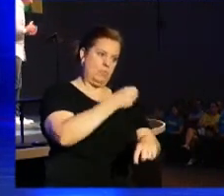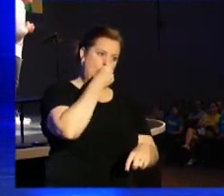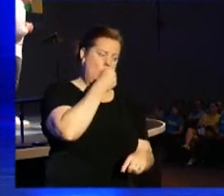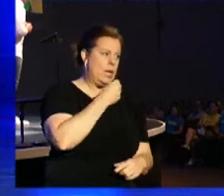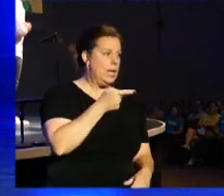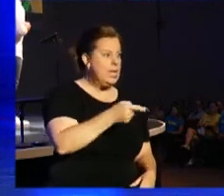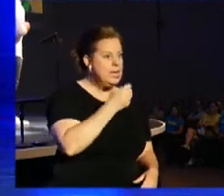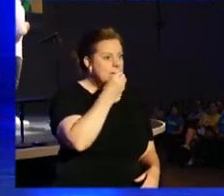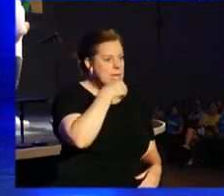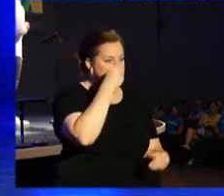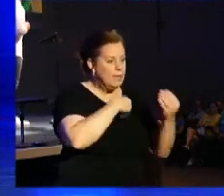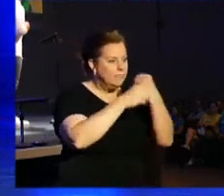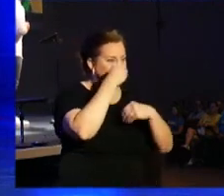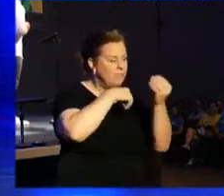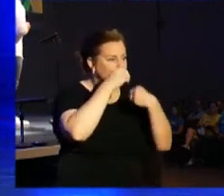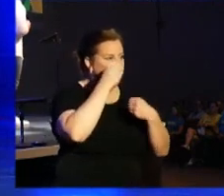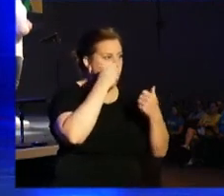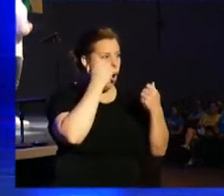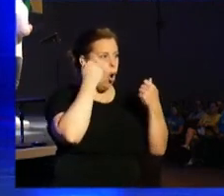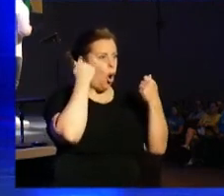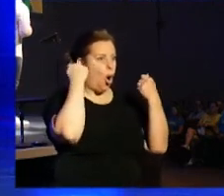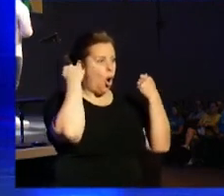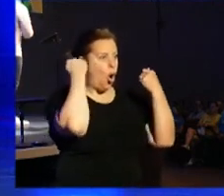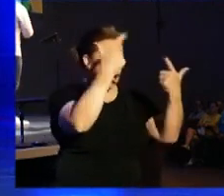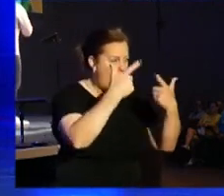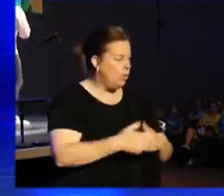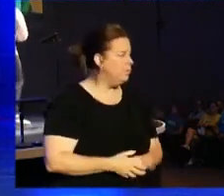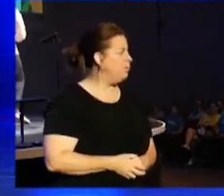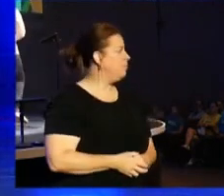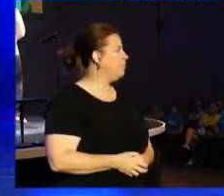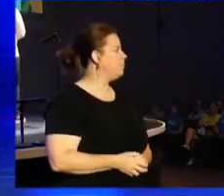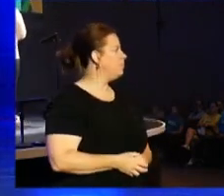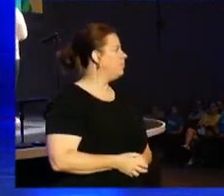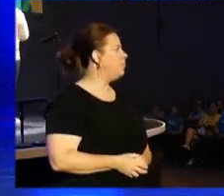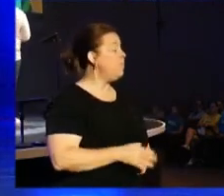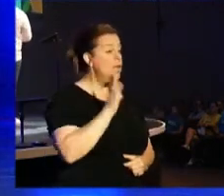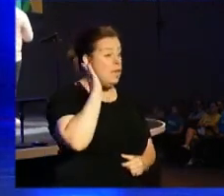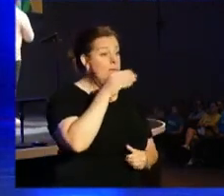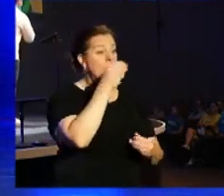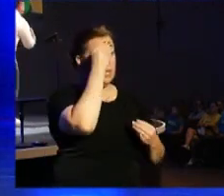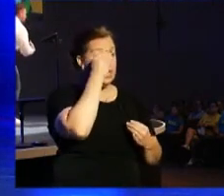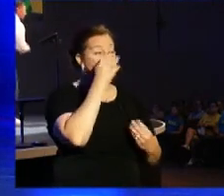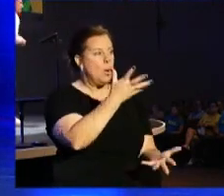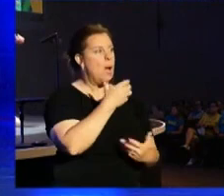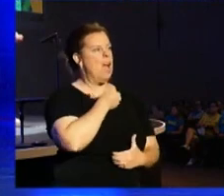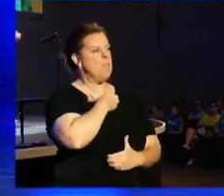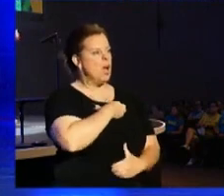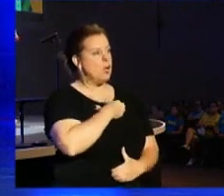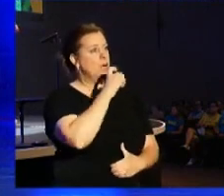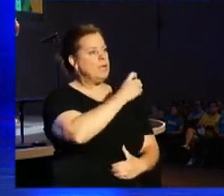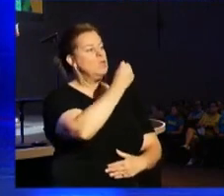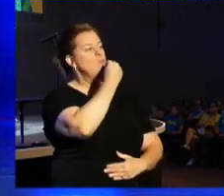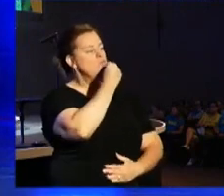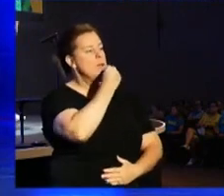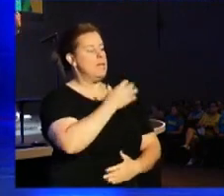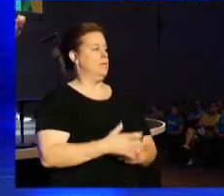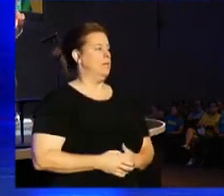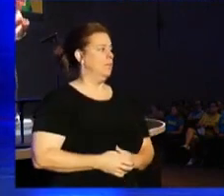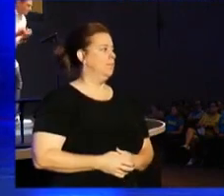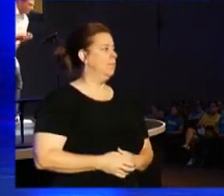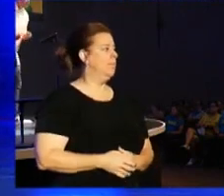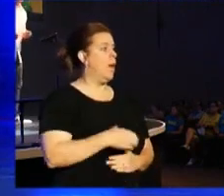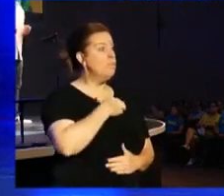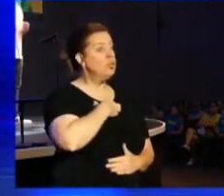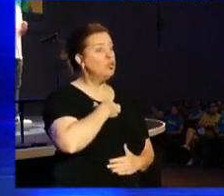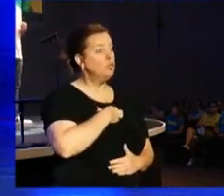eating. They will tell you, I'm hungry. I need sustenance. I'm starving. Give